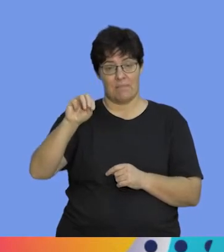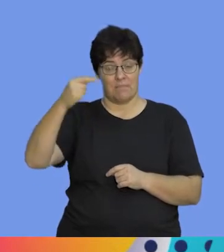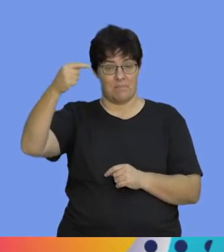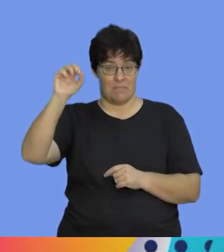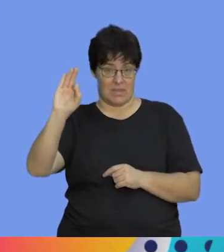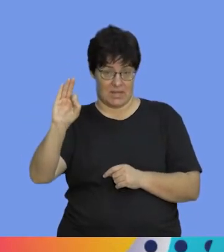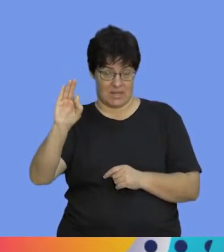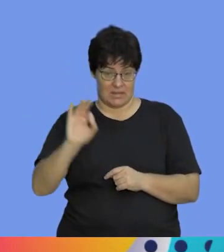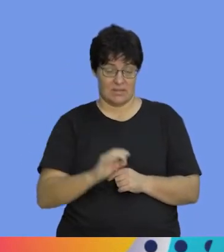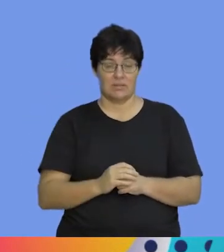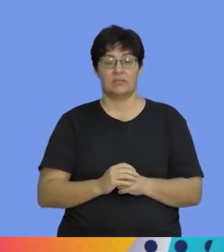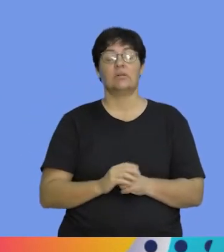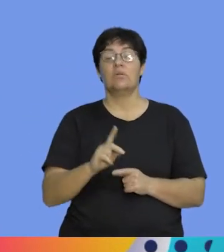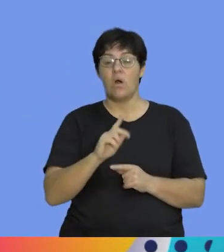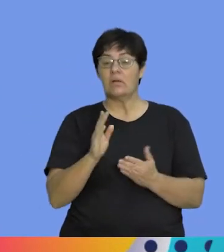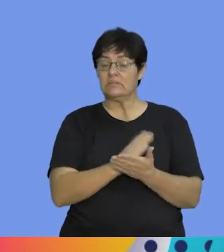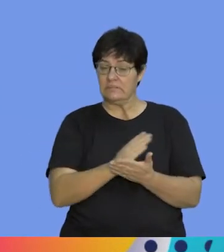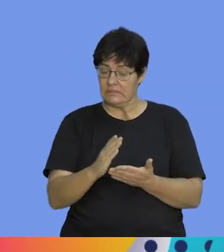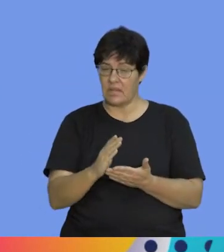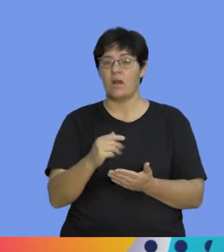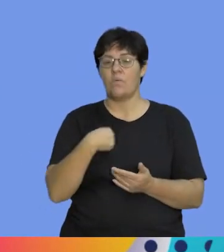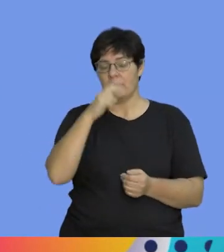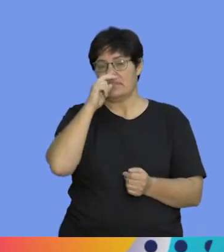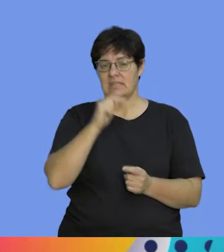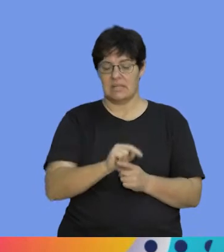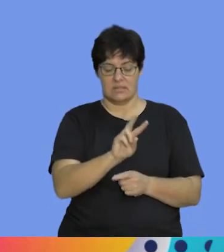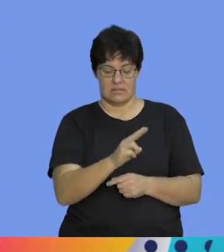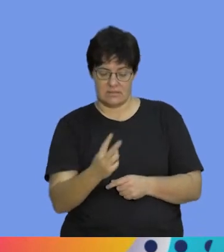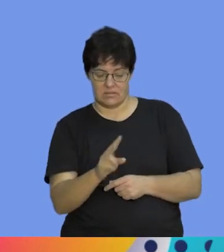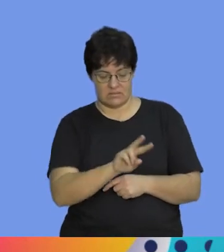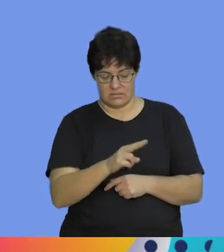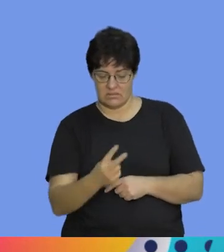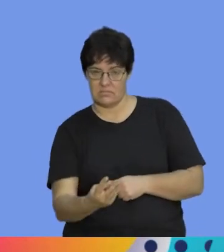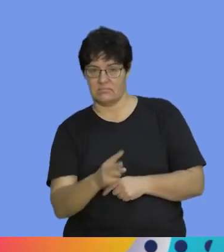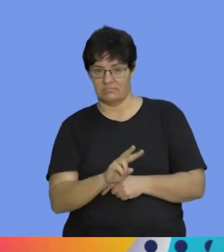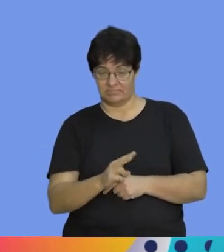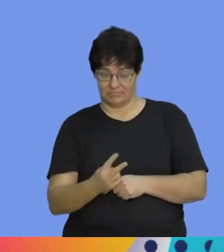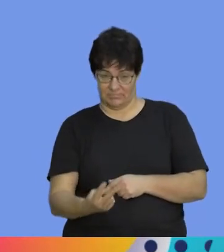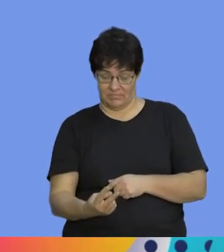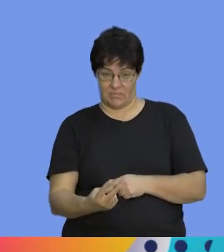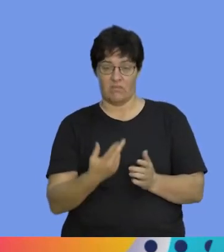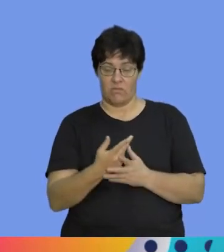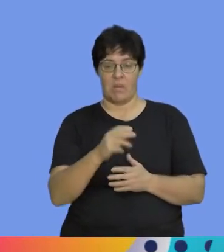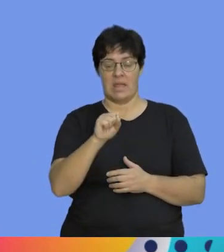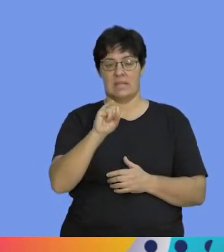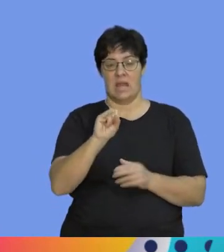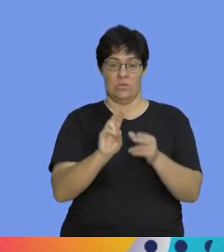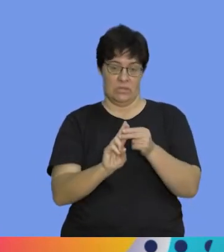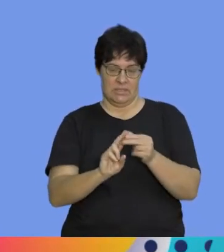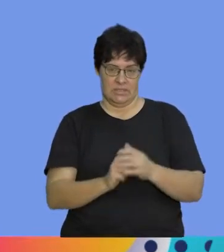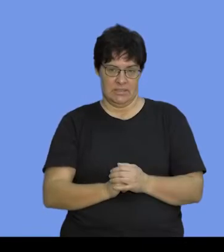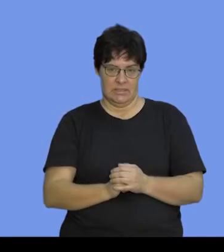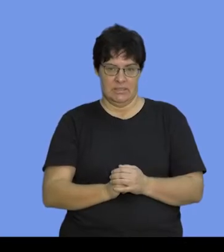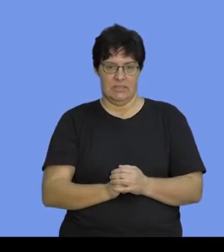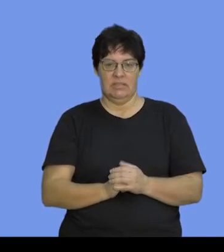may be times that it will be necessary for us to actually do the necessary, you know, conversions in terms of the SI unit. Right, having